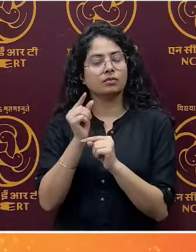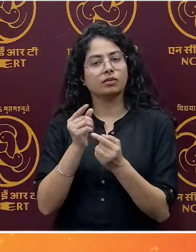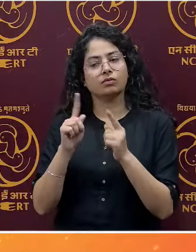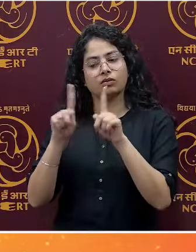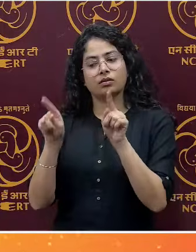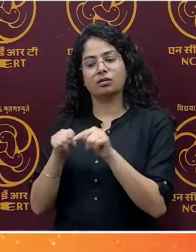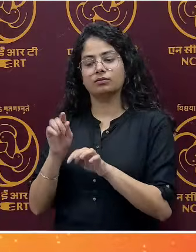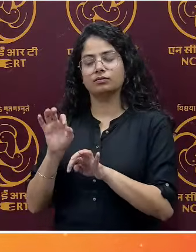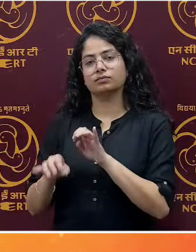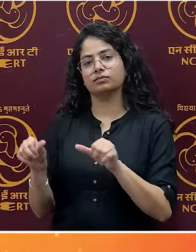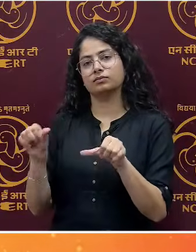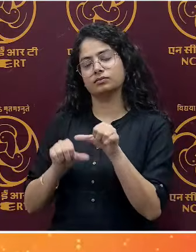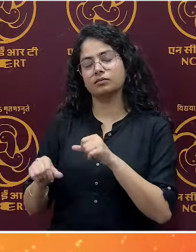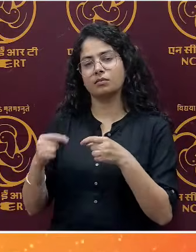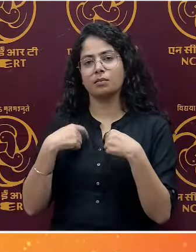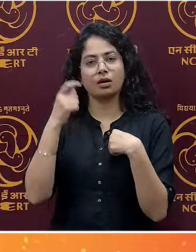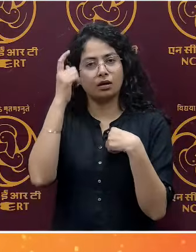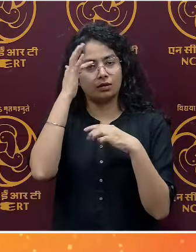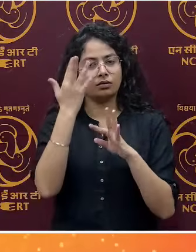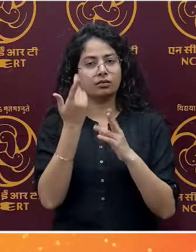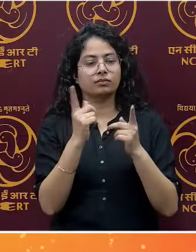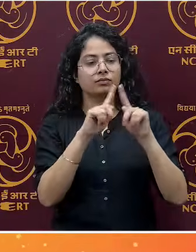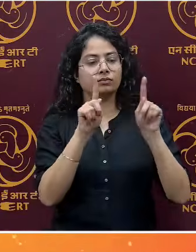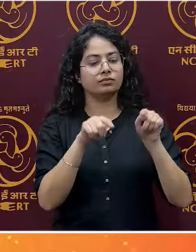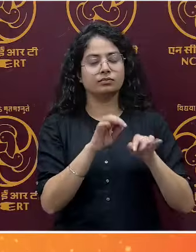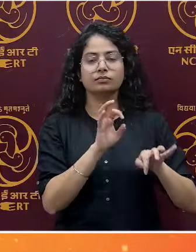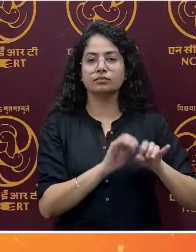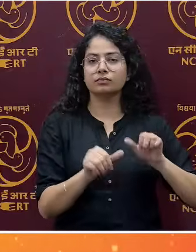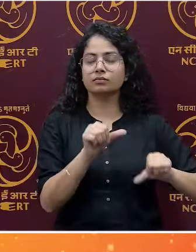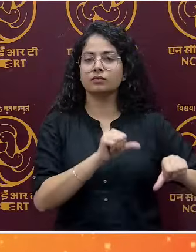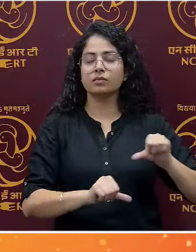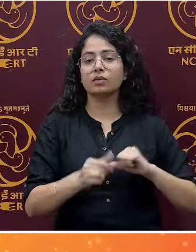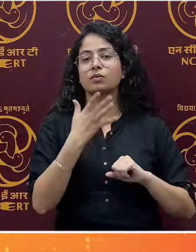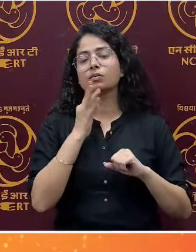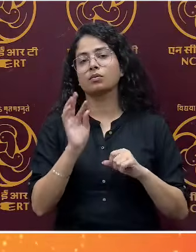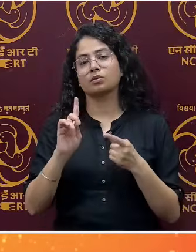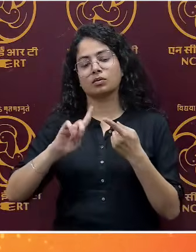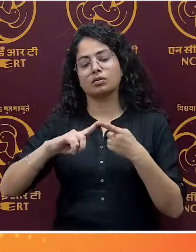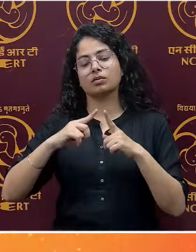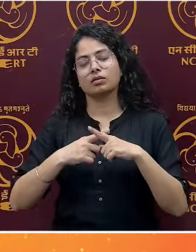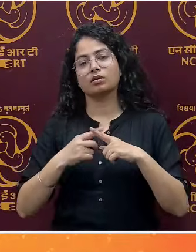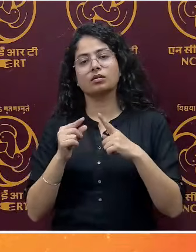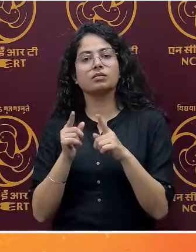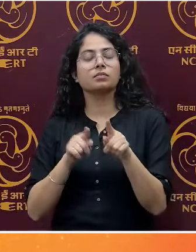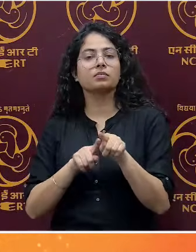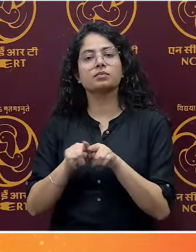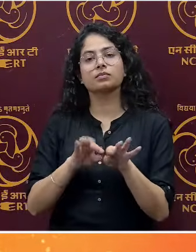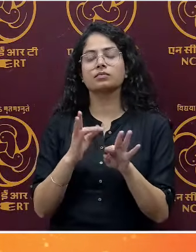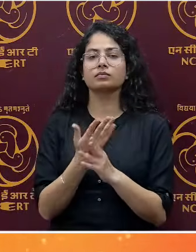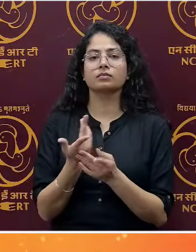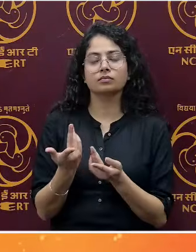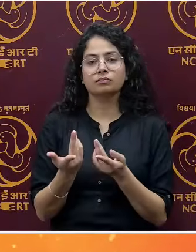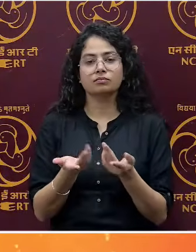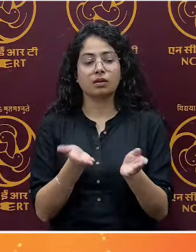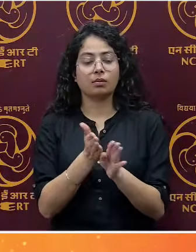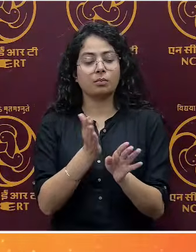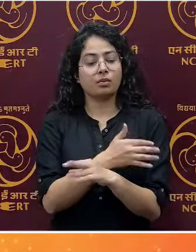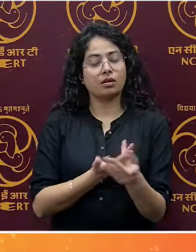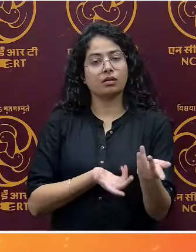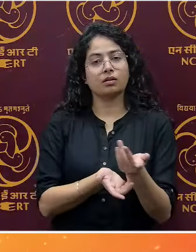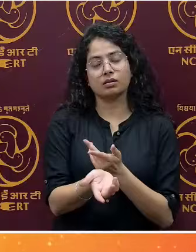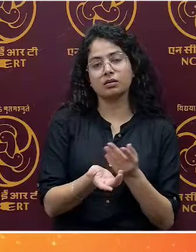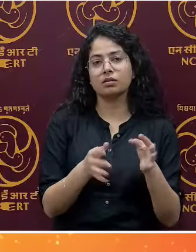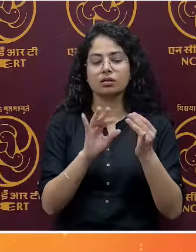science, ma'am? Yes, so I think for computer science, it is very crucial to do the experiment. Like we have, discussed this particular